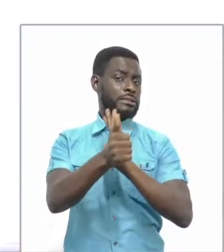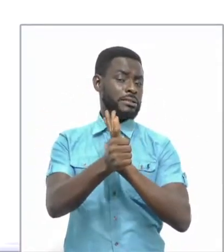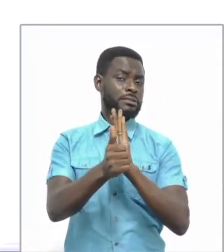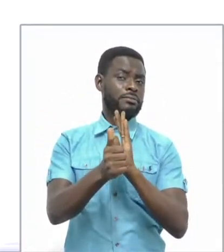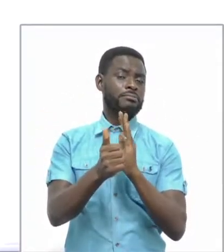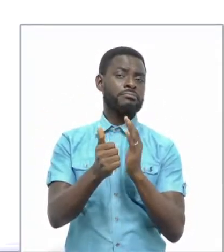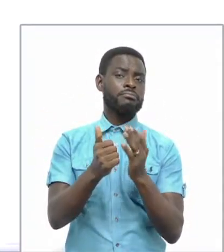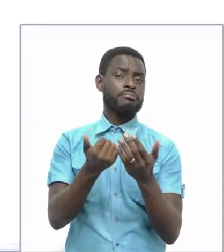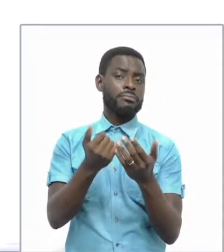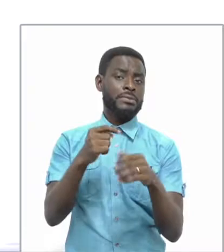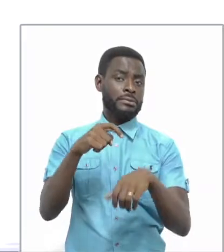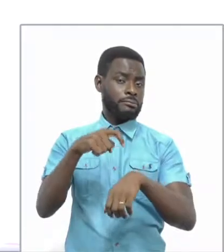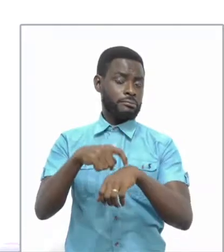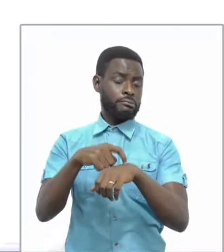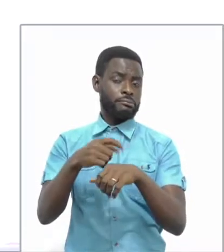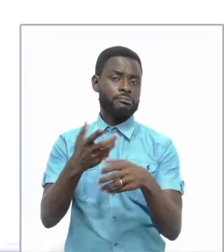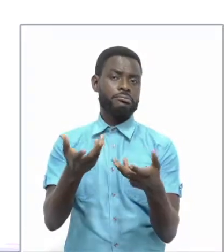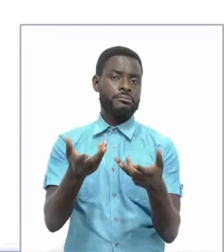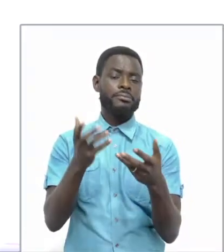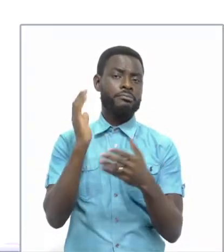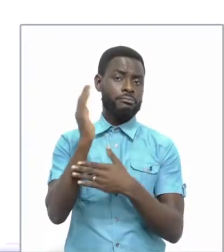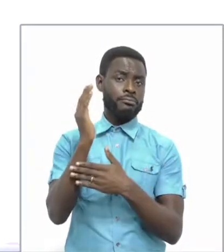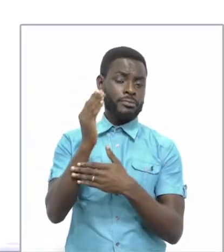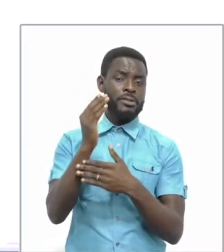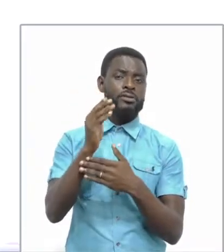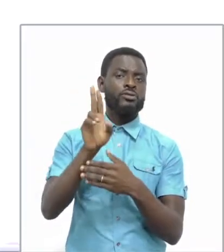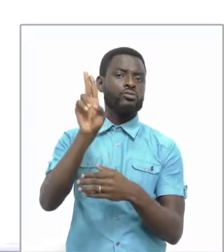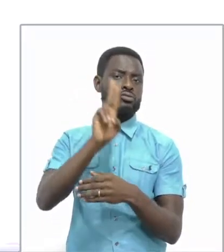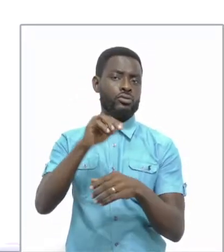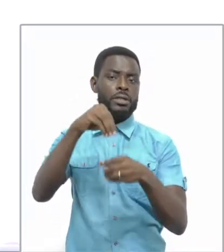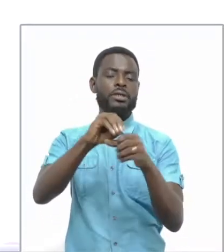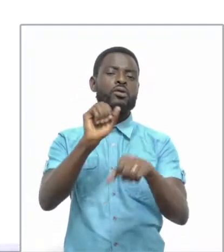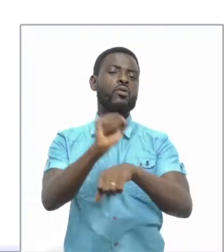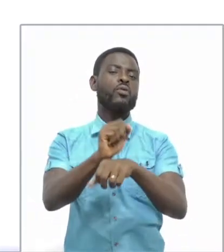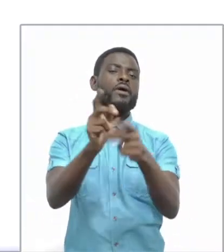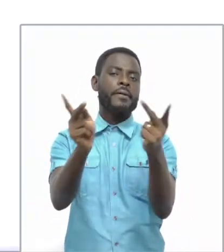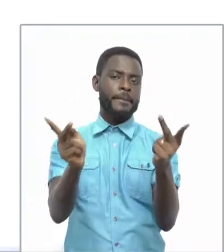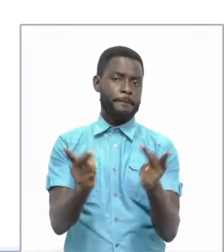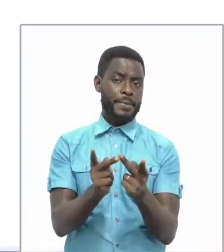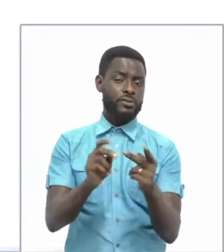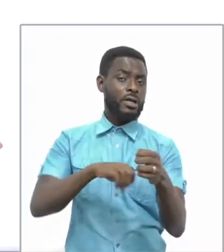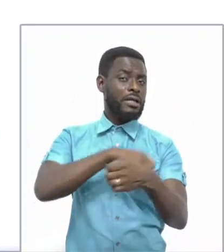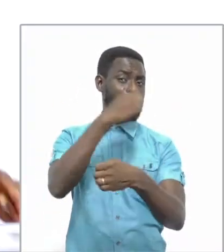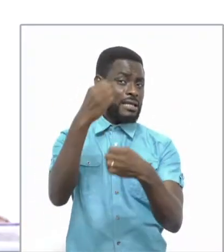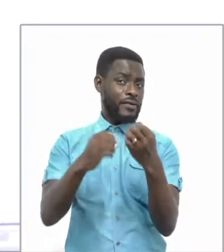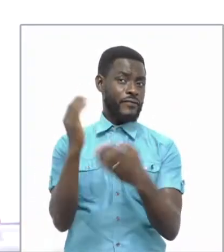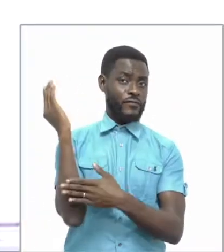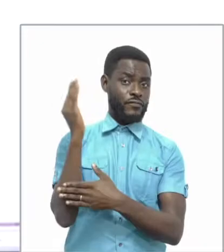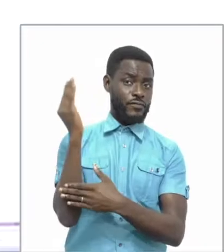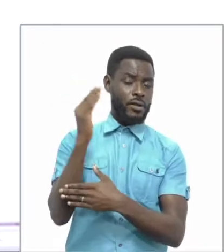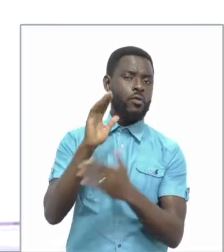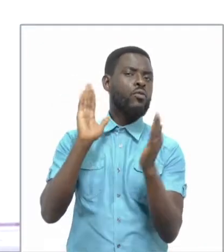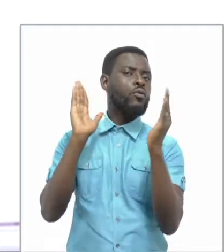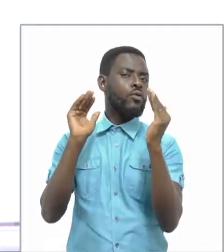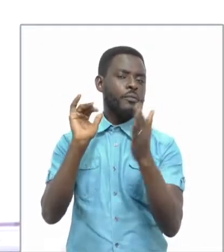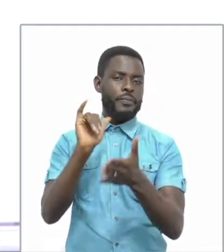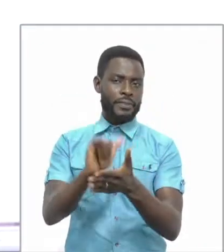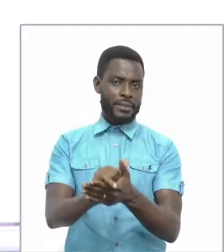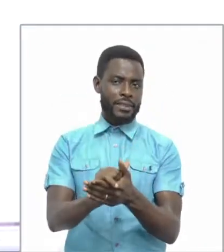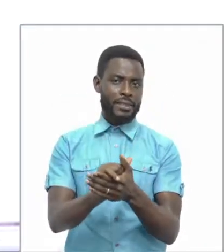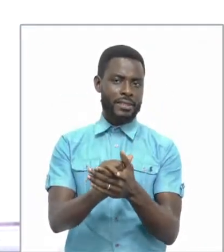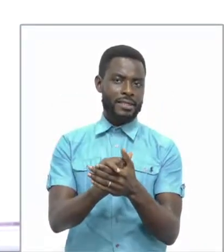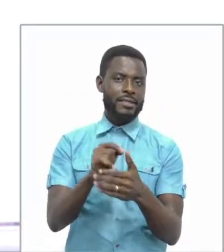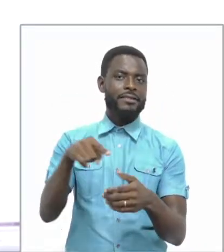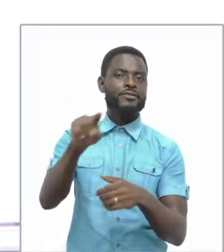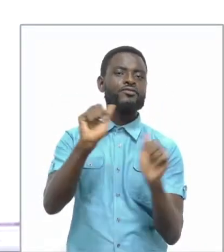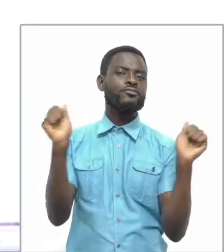during these sessions to apply them within your workstation. So by the end of it, we are hoping that you